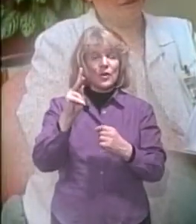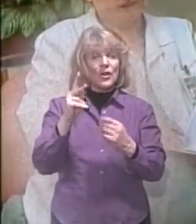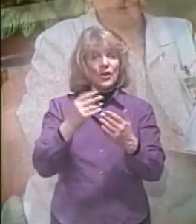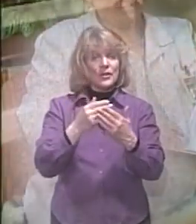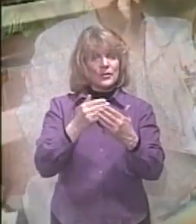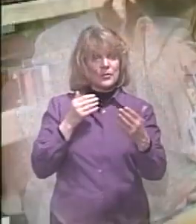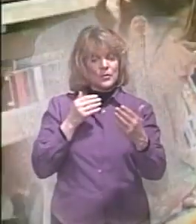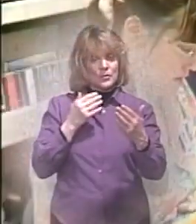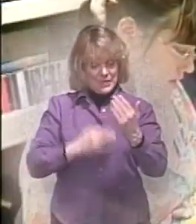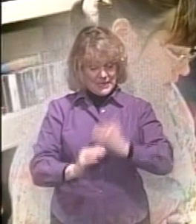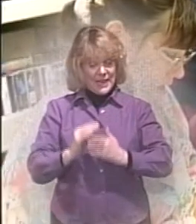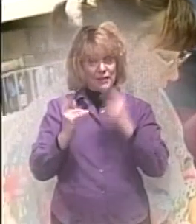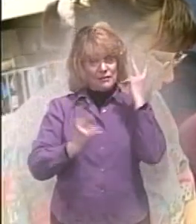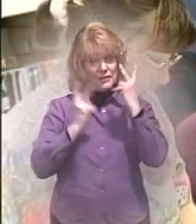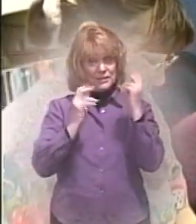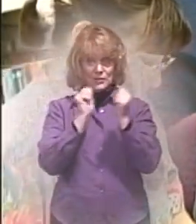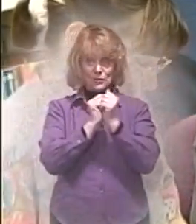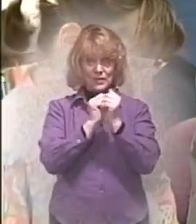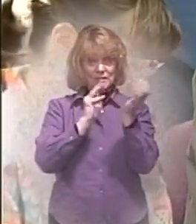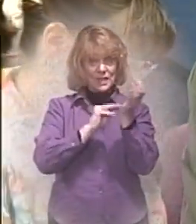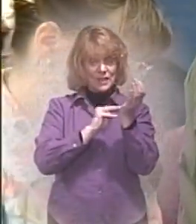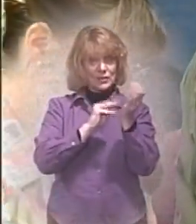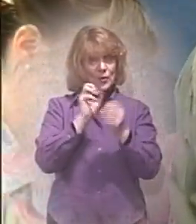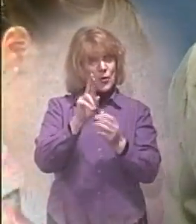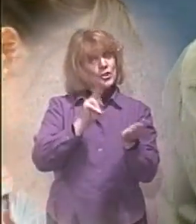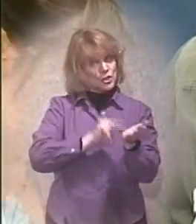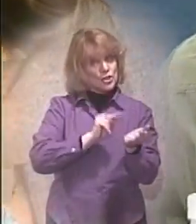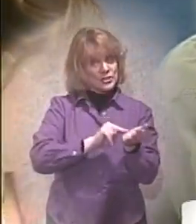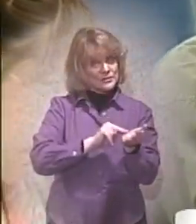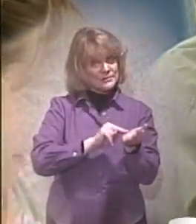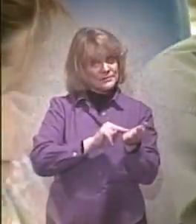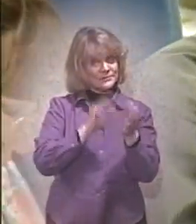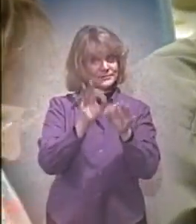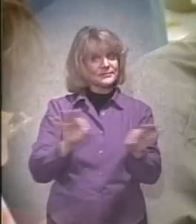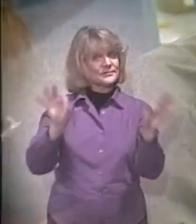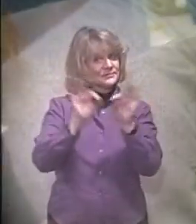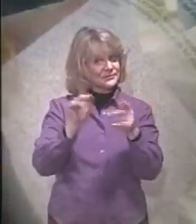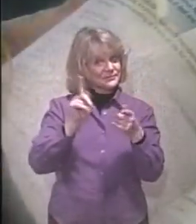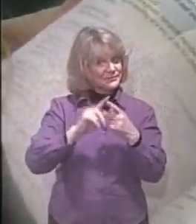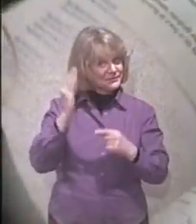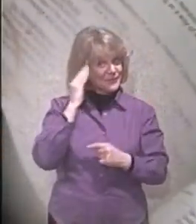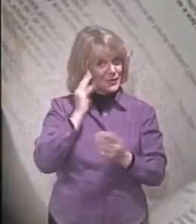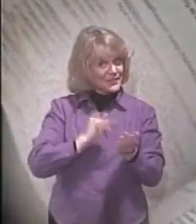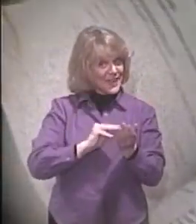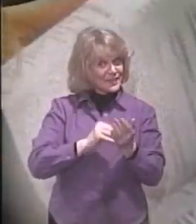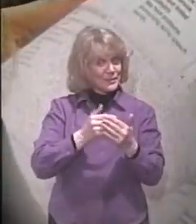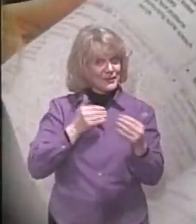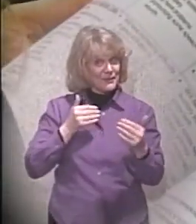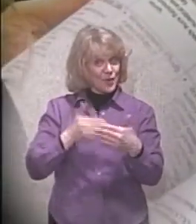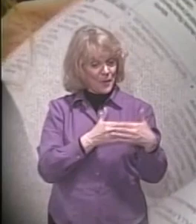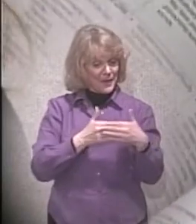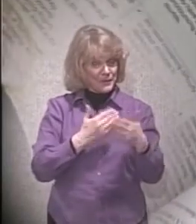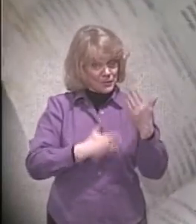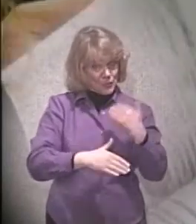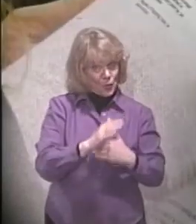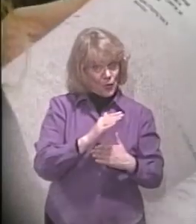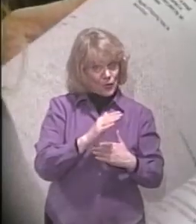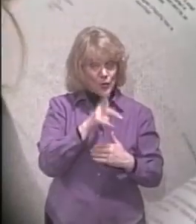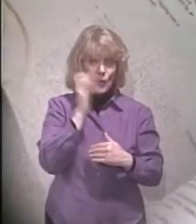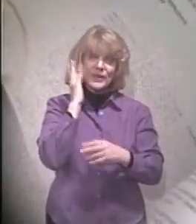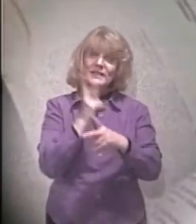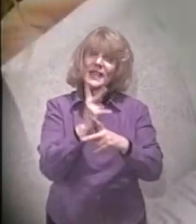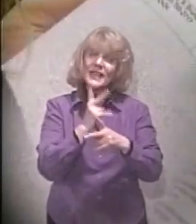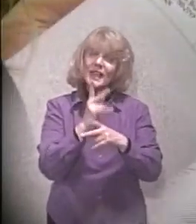midwife. It's also helpful for you to know your healthcare provider before your baby is born, so the provider can help you find any